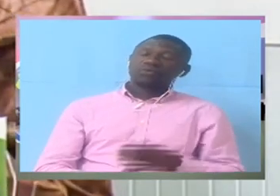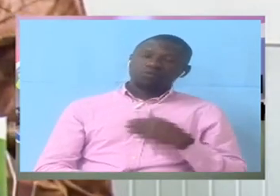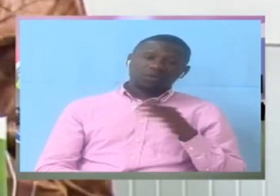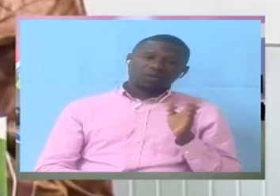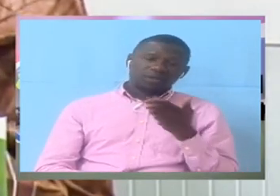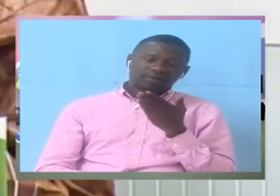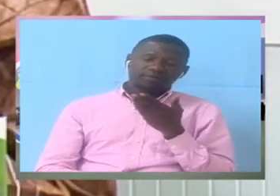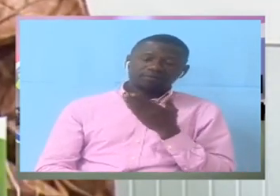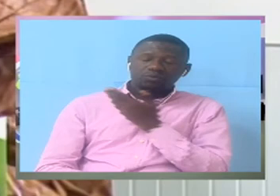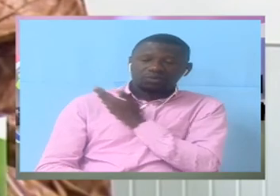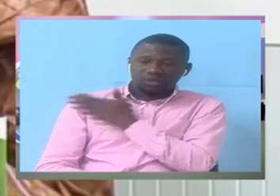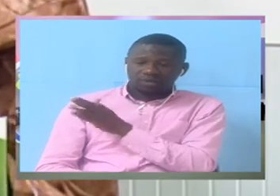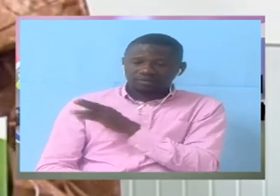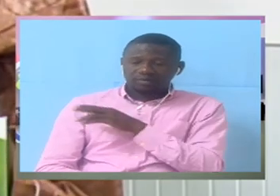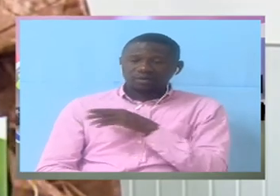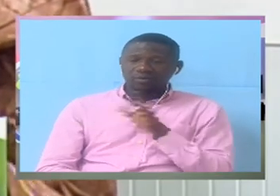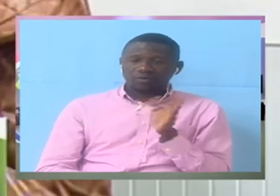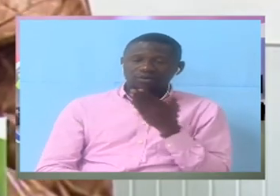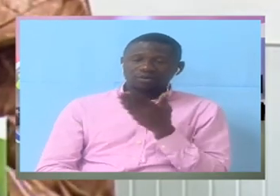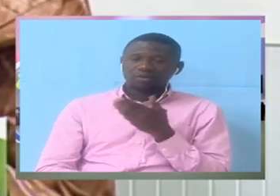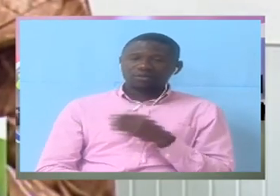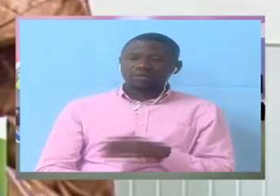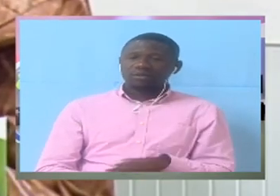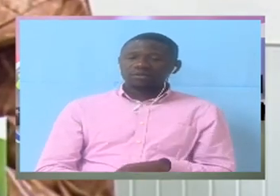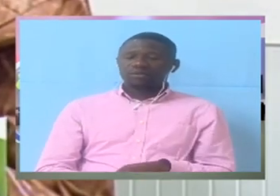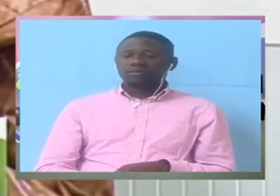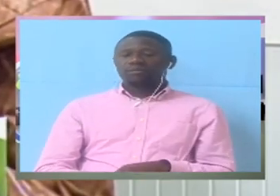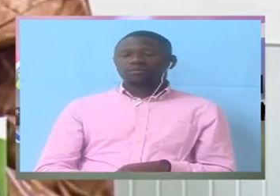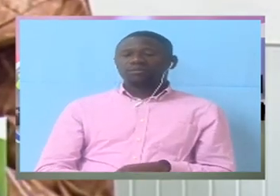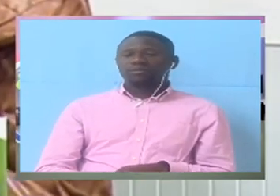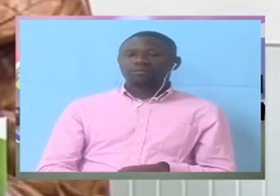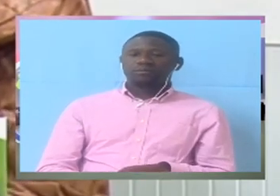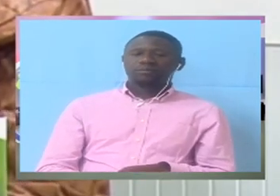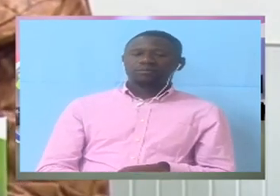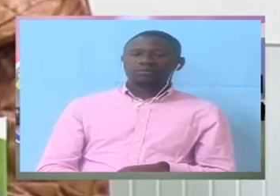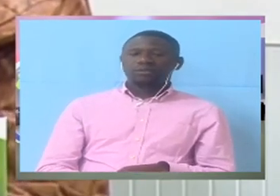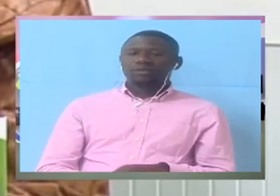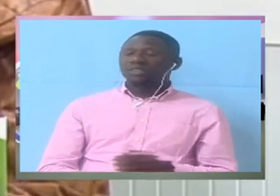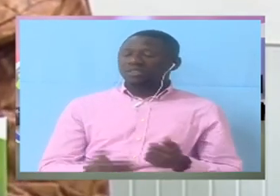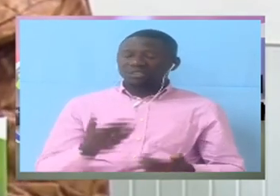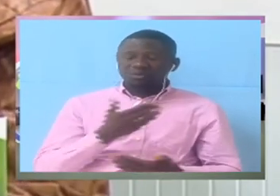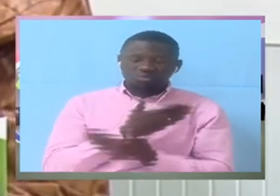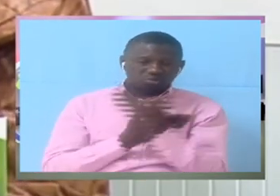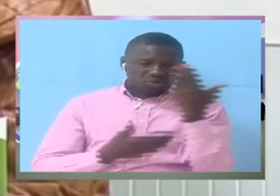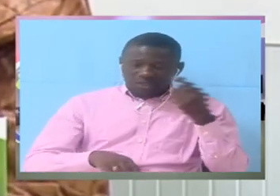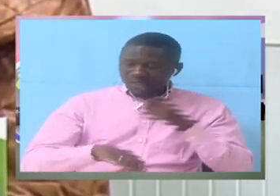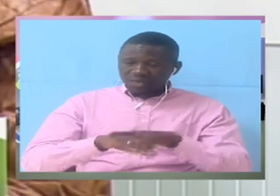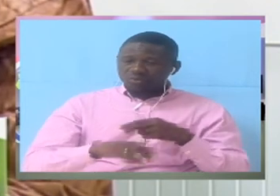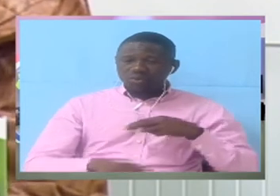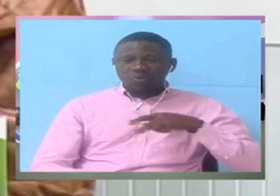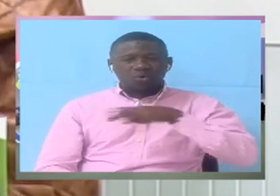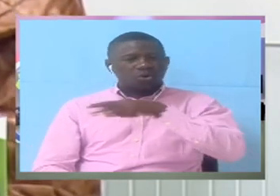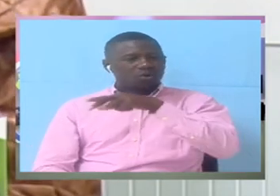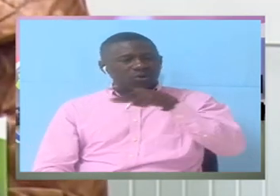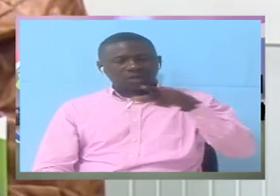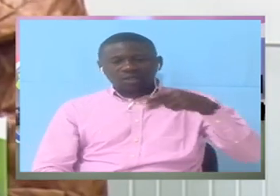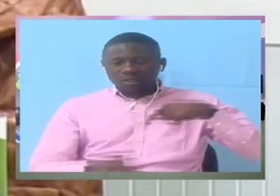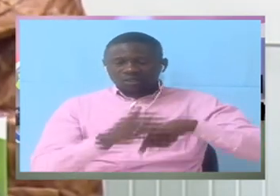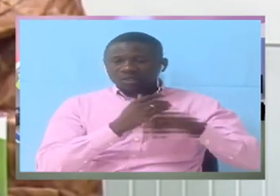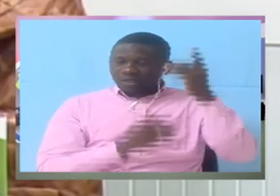we left there and went. Bring Allah so man dambit tamala Dakar sato. Since morning we are working within